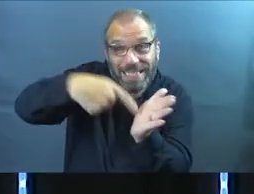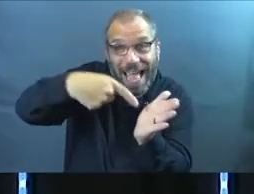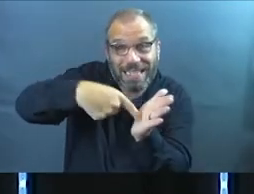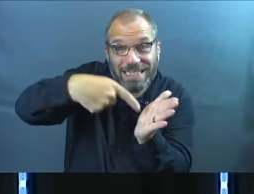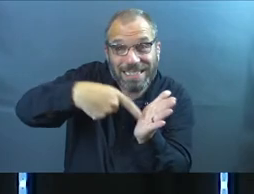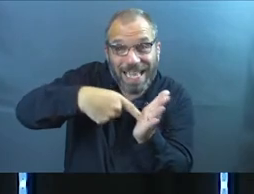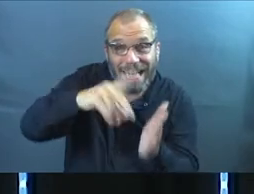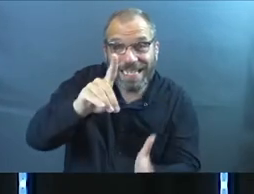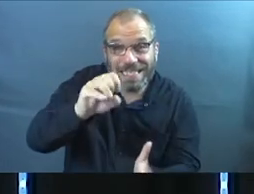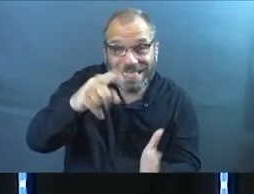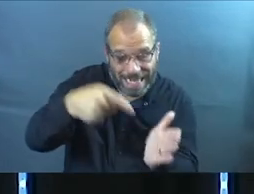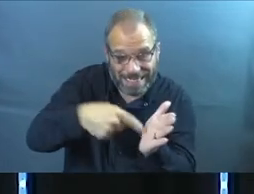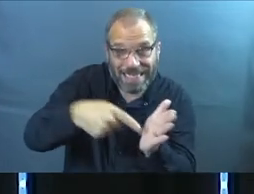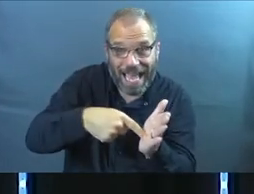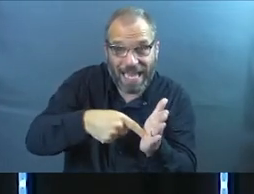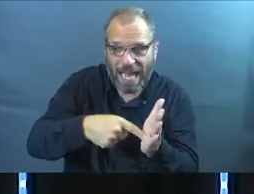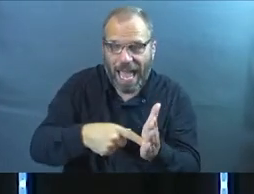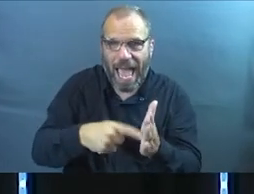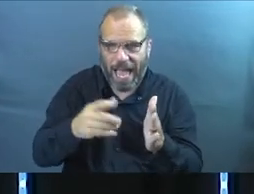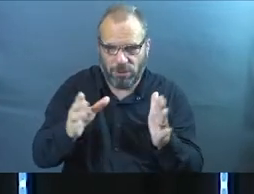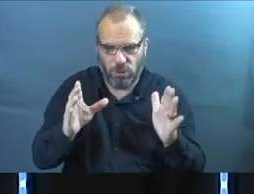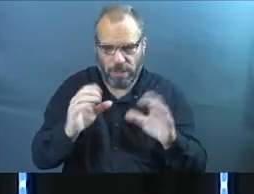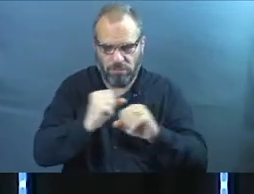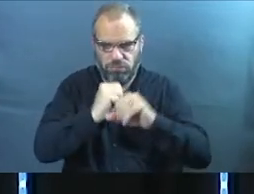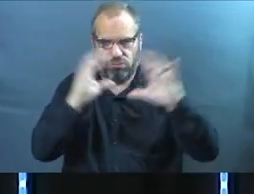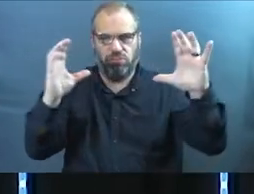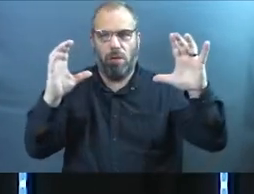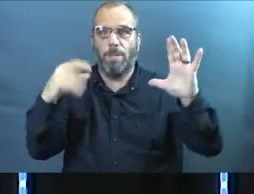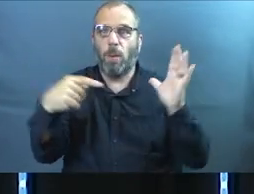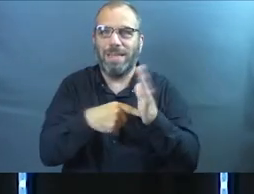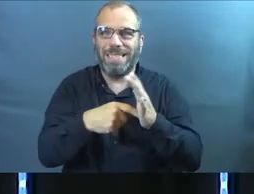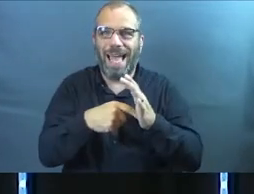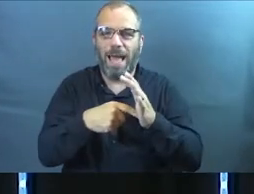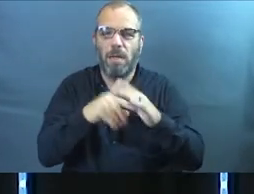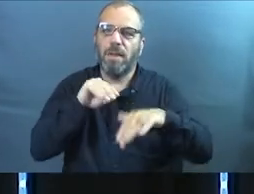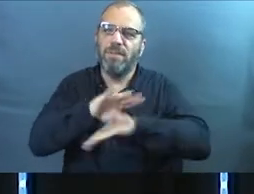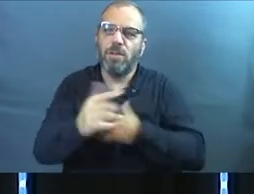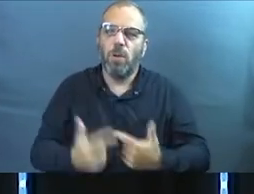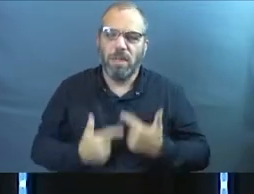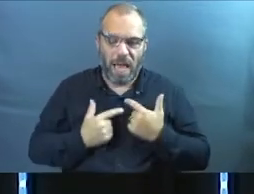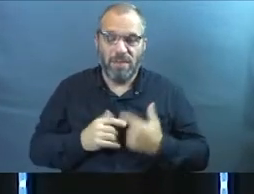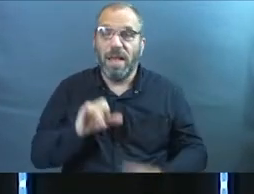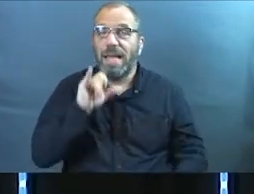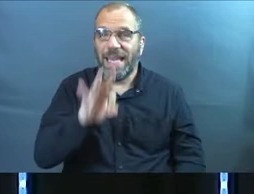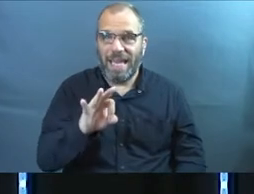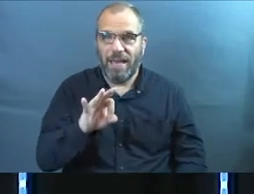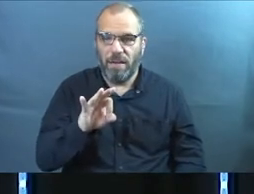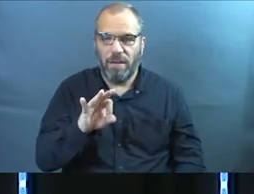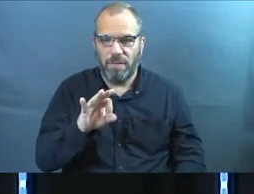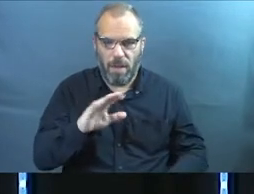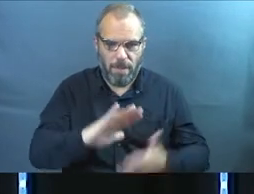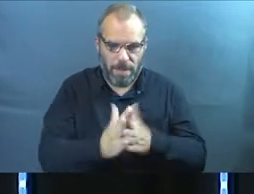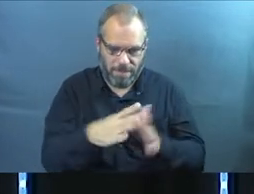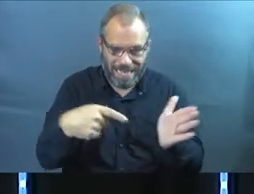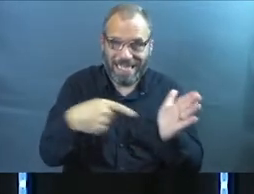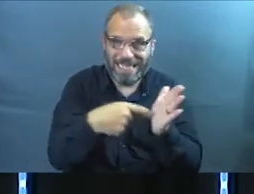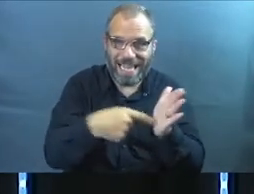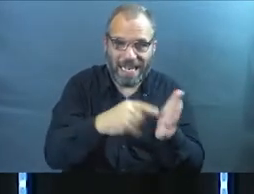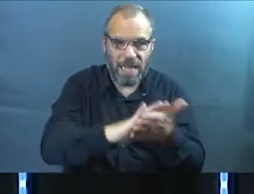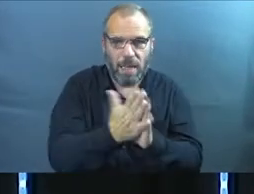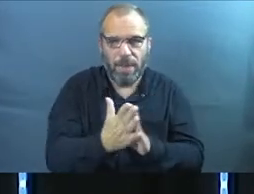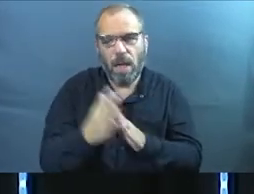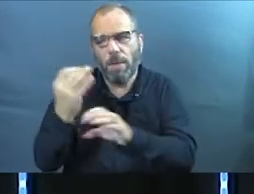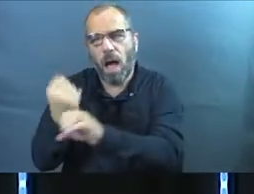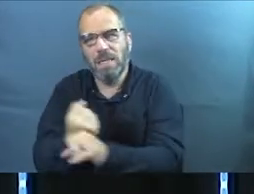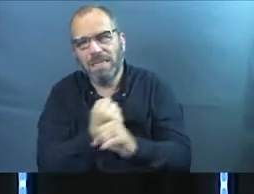and it really gives you a very 3D view of what debt does to your life. And it says, if somebody gets into debt, they become